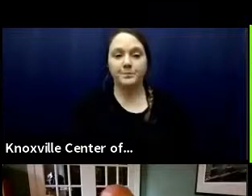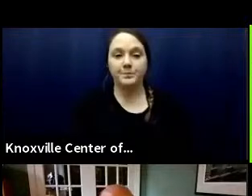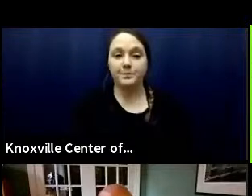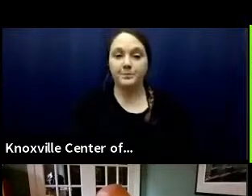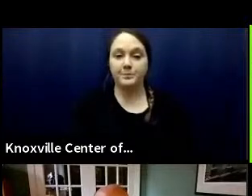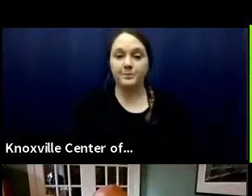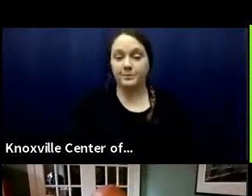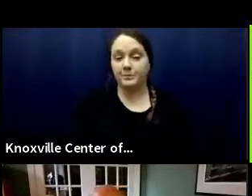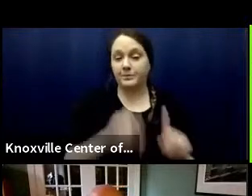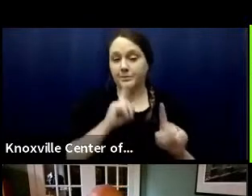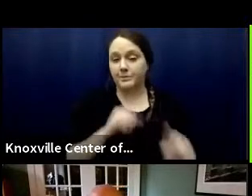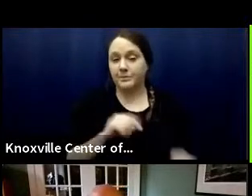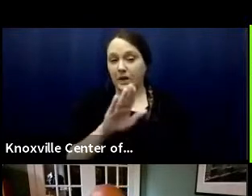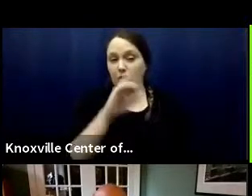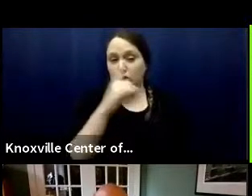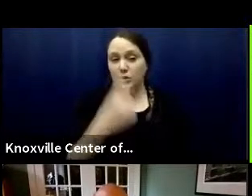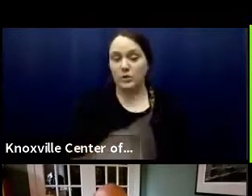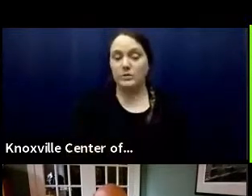Does that answer your question?